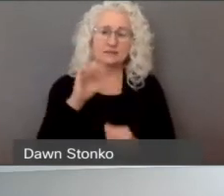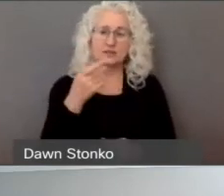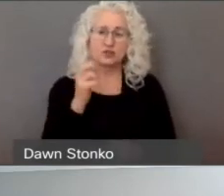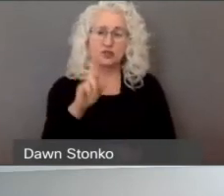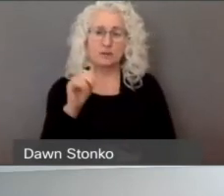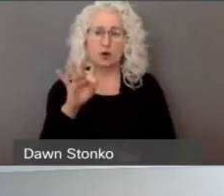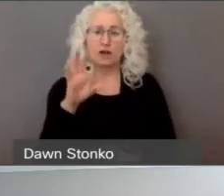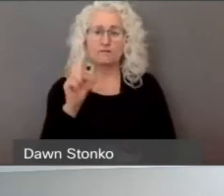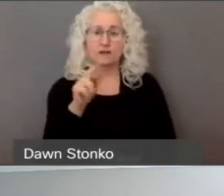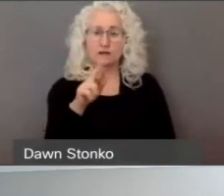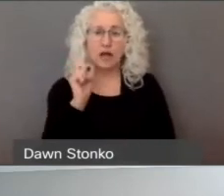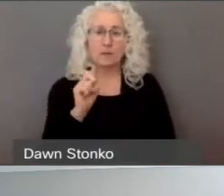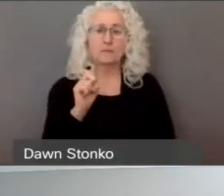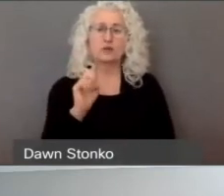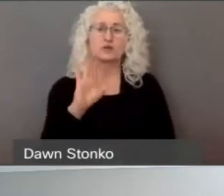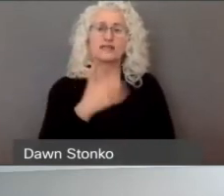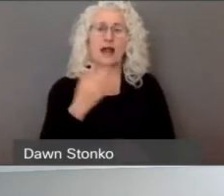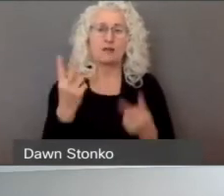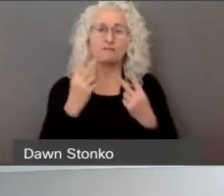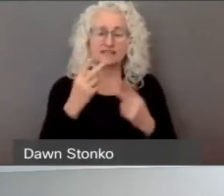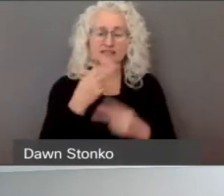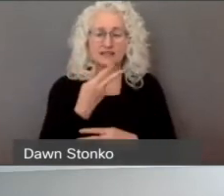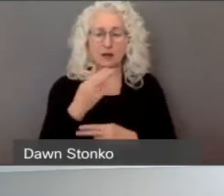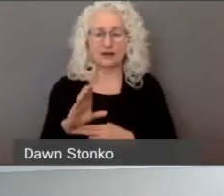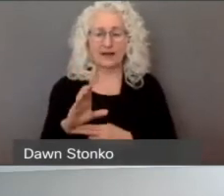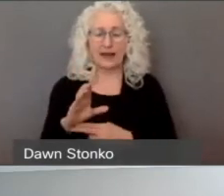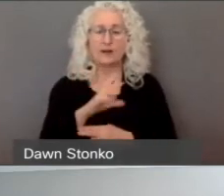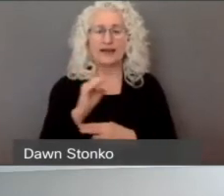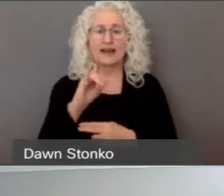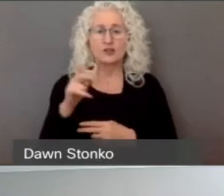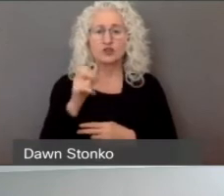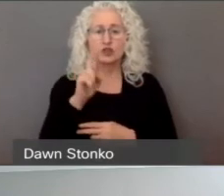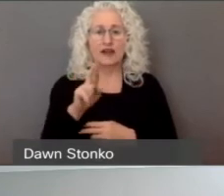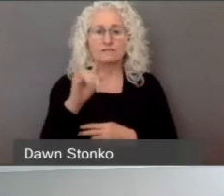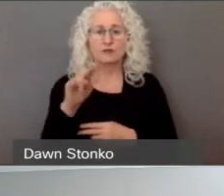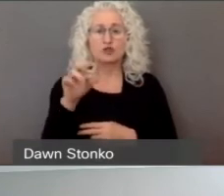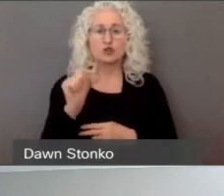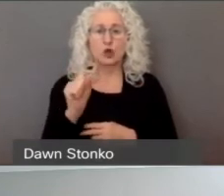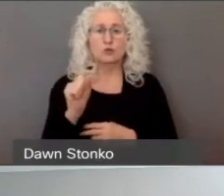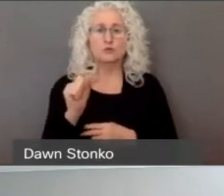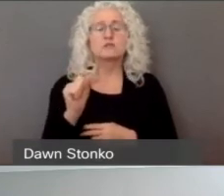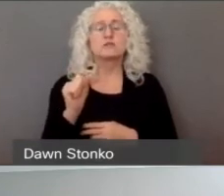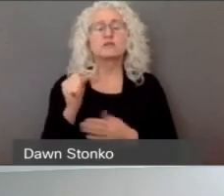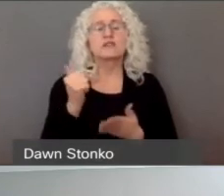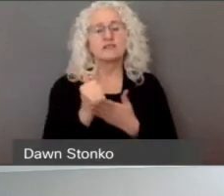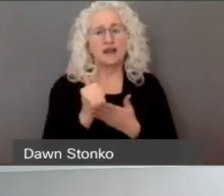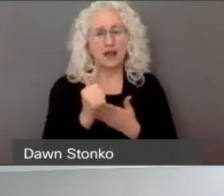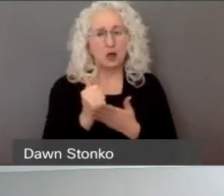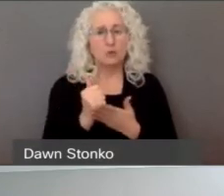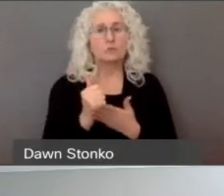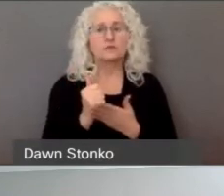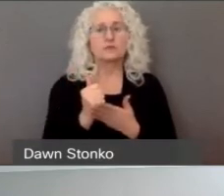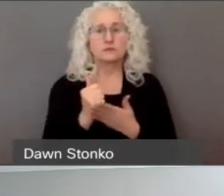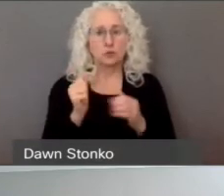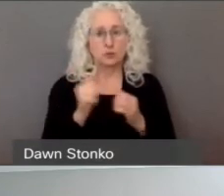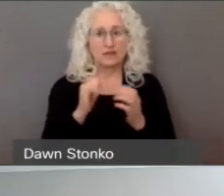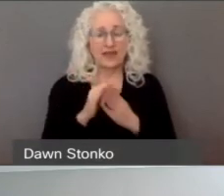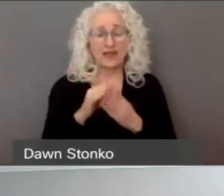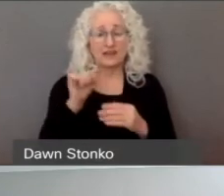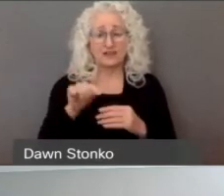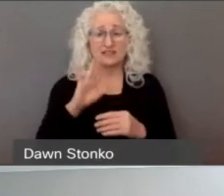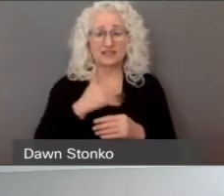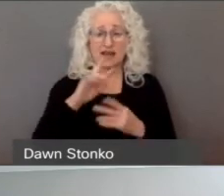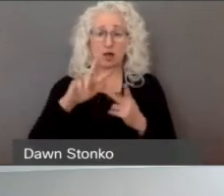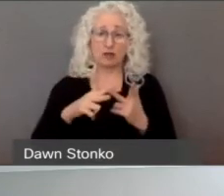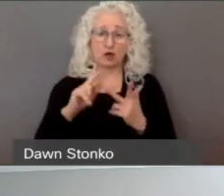our Visit Howard County, and Jennifer Jones, who have helped get that out. This is our third round. Our